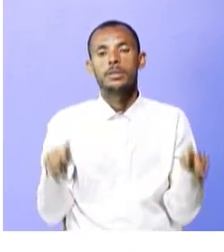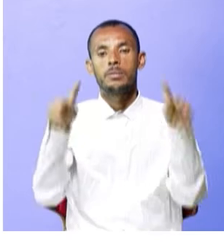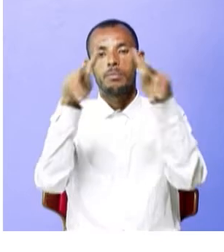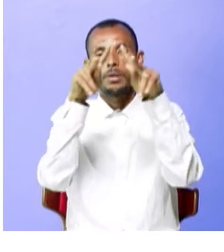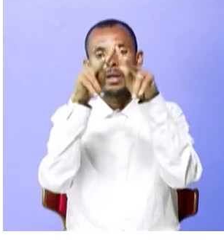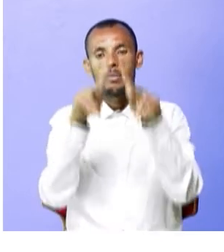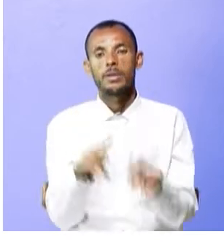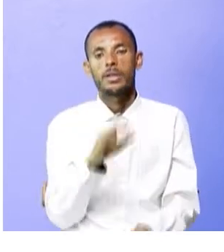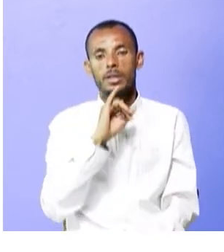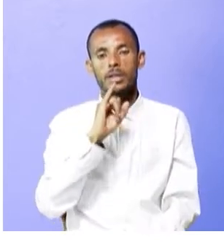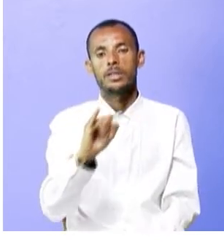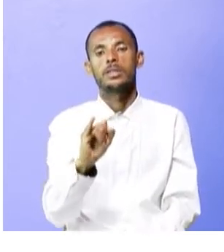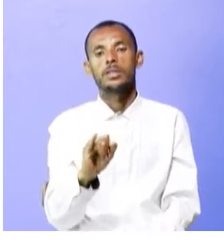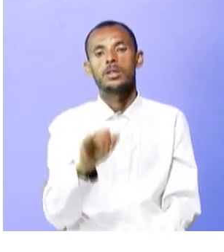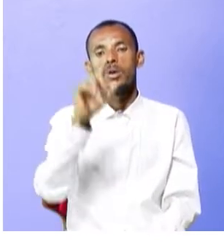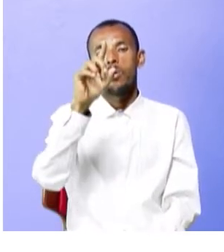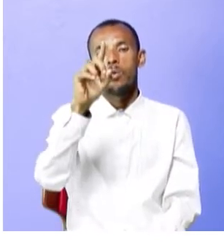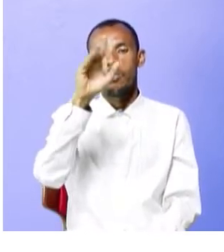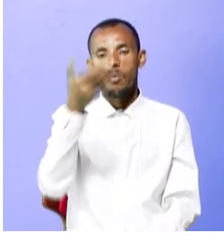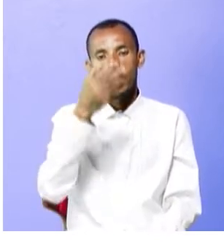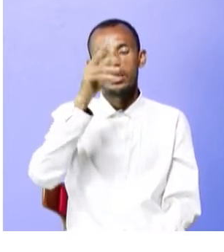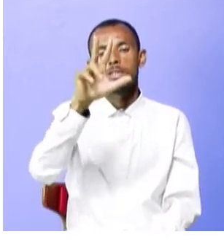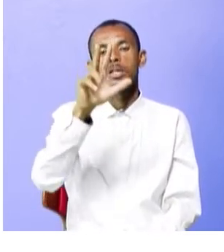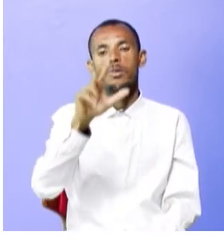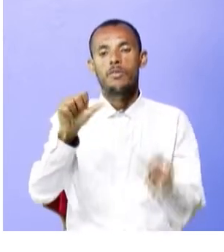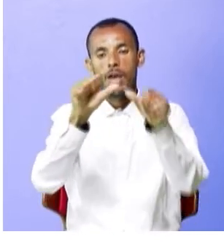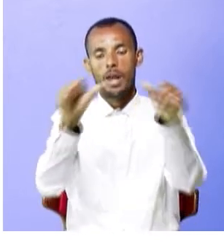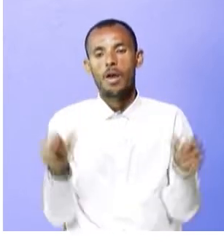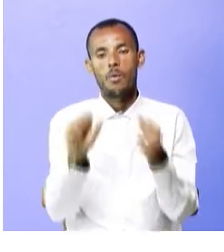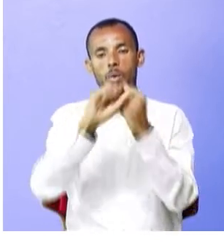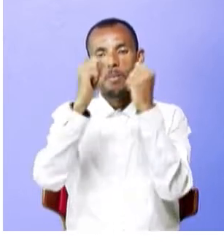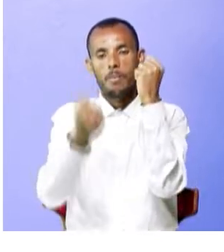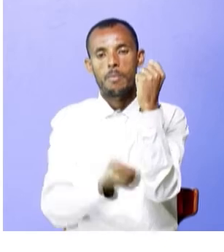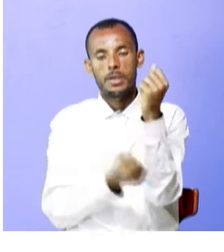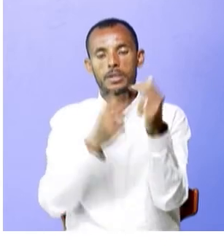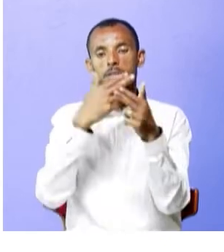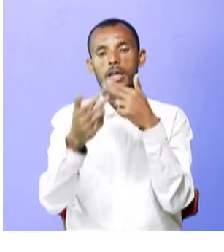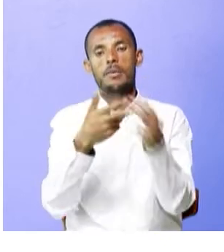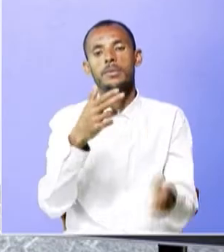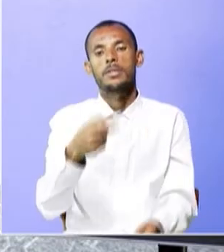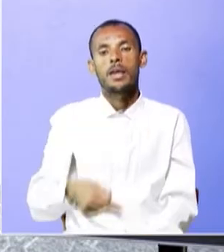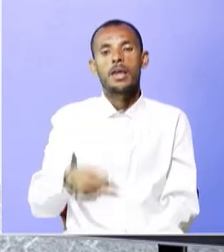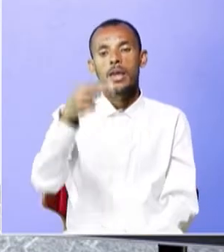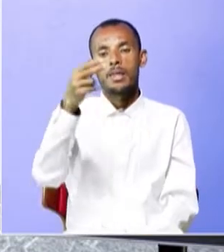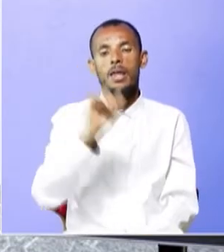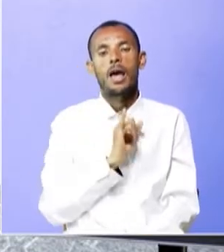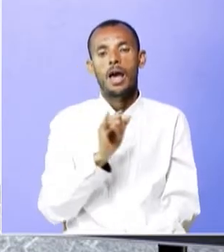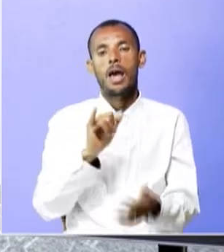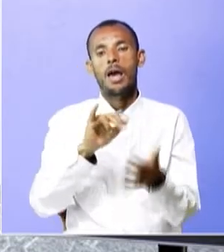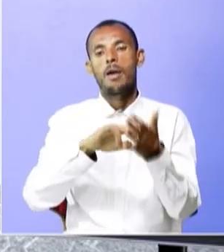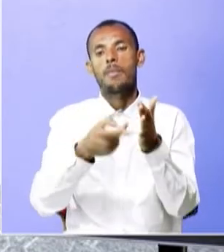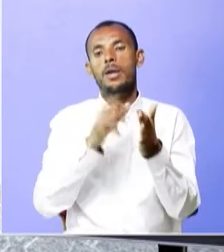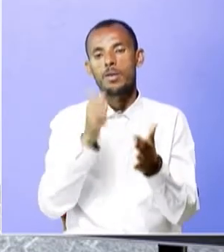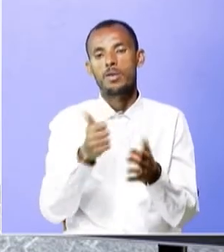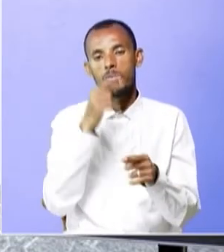a pyramid is 1/3 of area of the base times h. I may not prove this